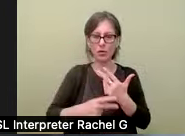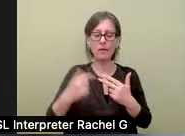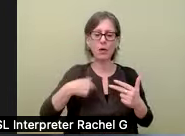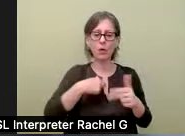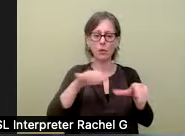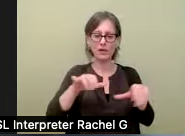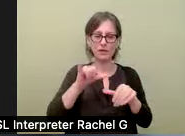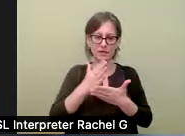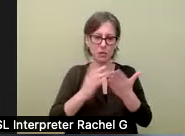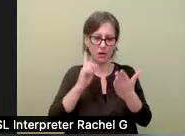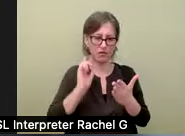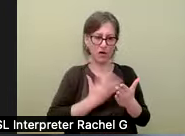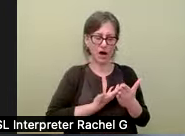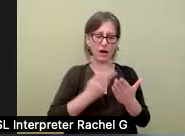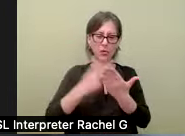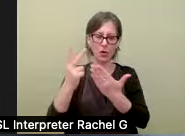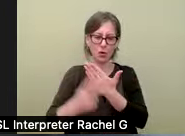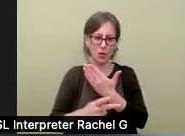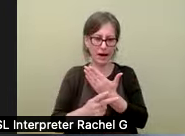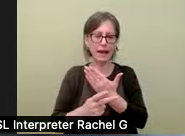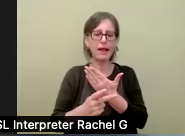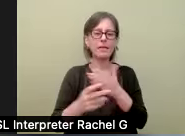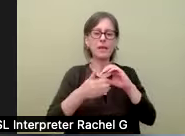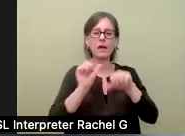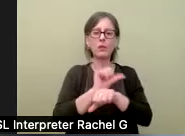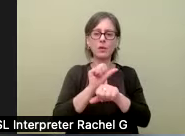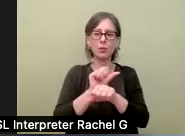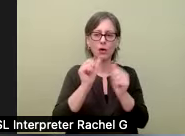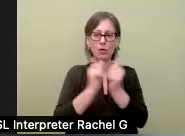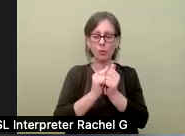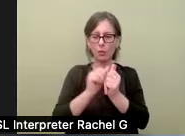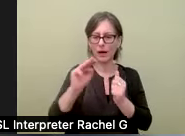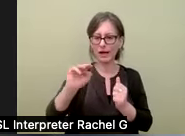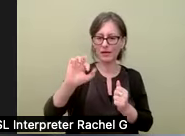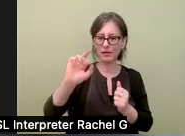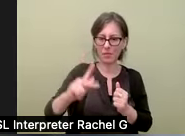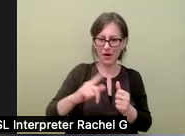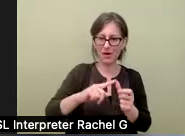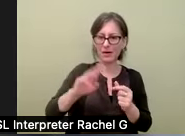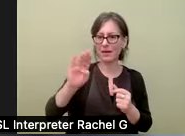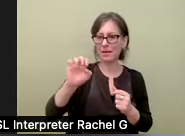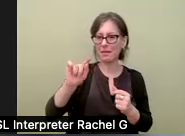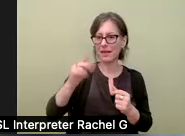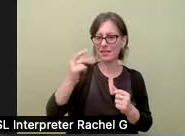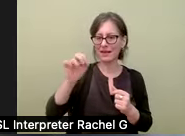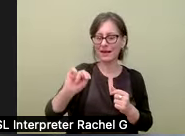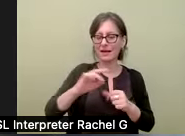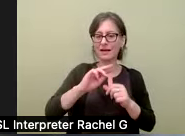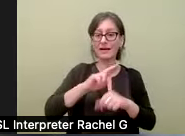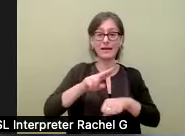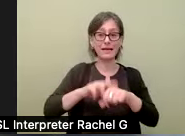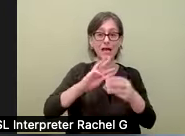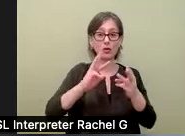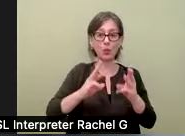of our statewide tsunami program. And we work in partnership with Mark Benthian, the National Weather